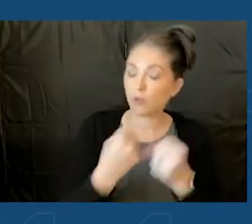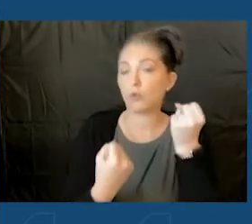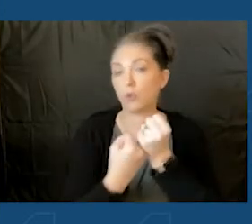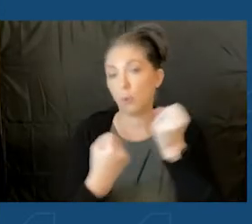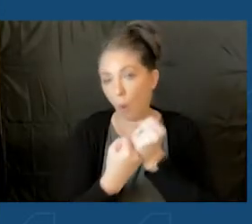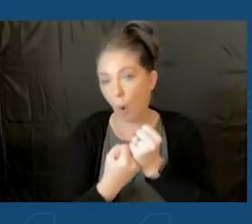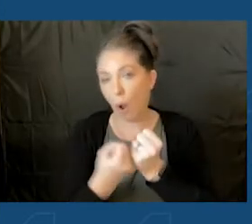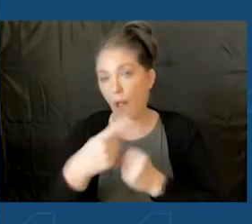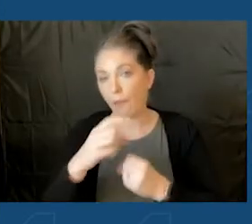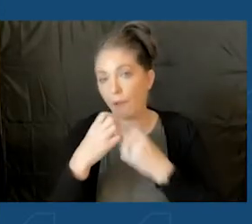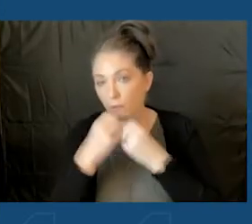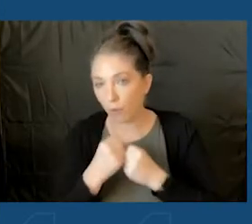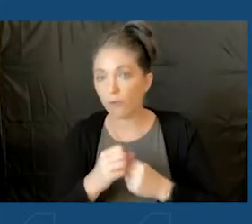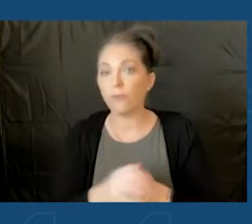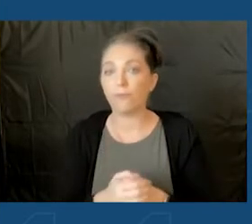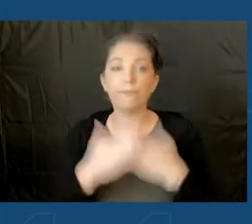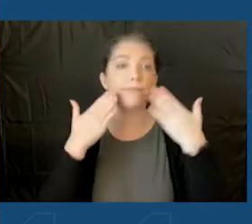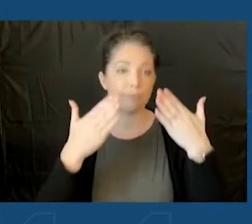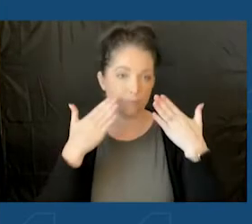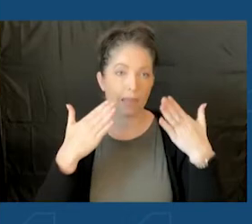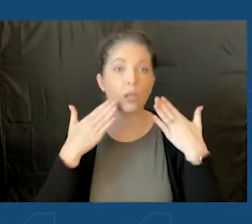Thank you so much.